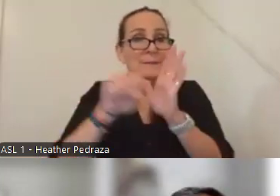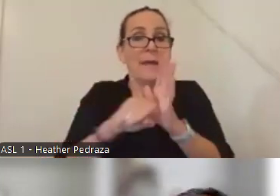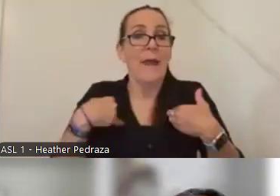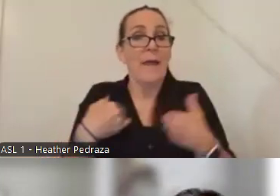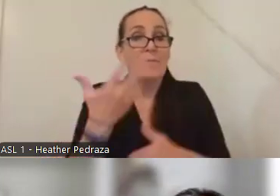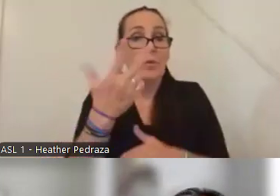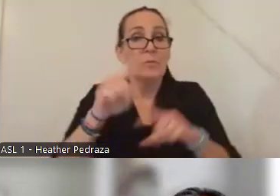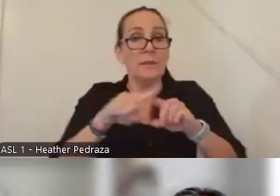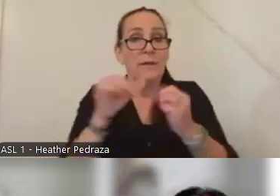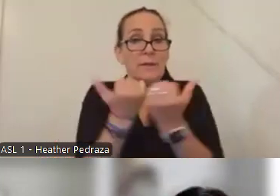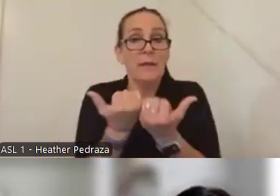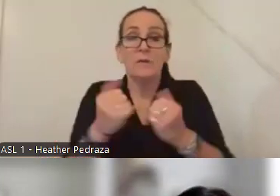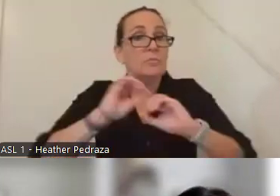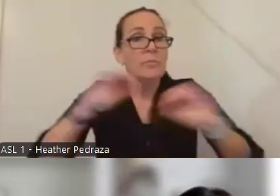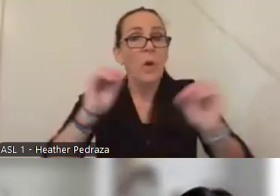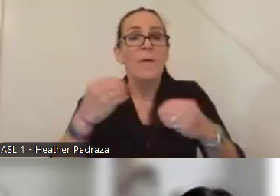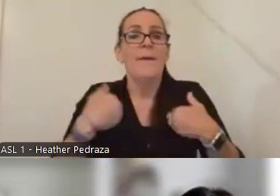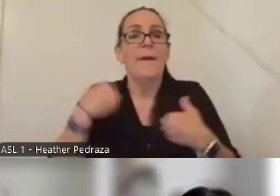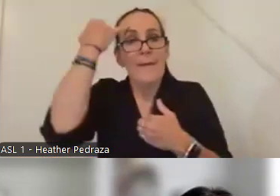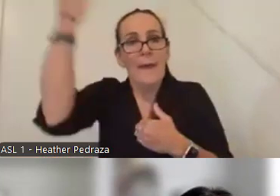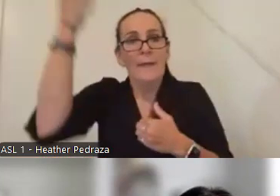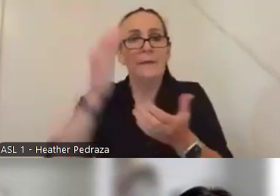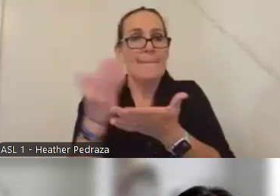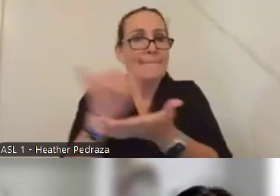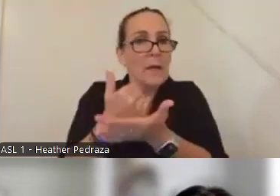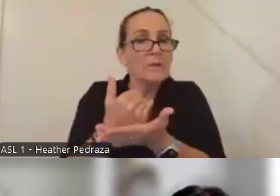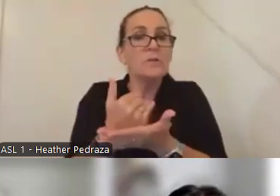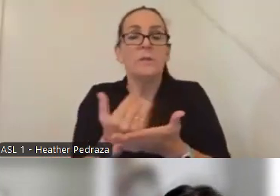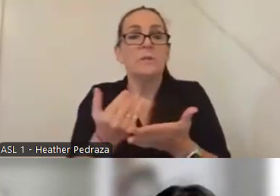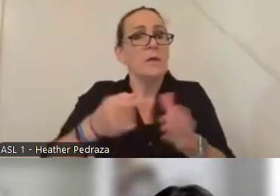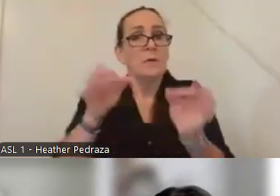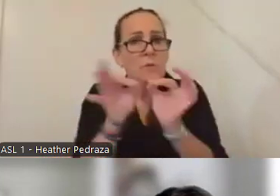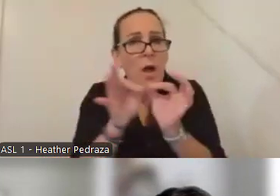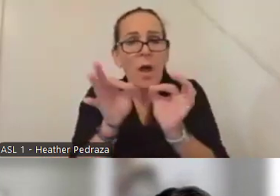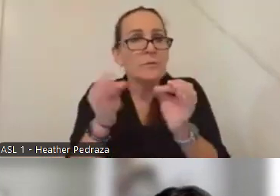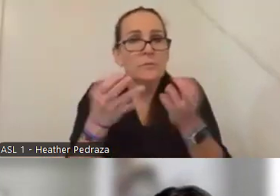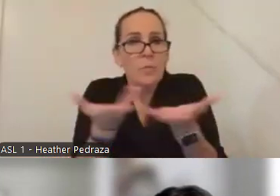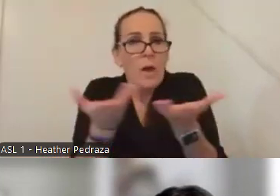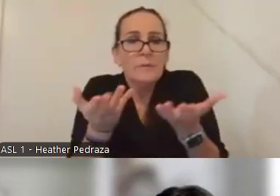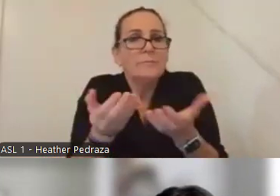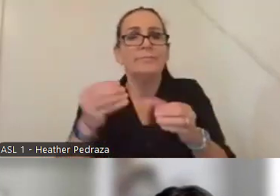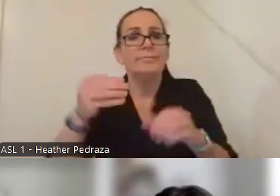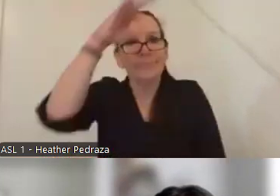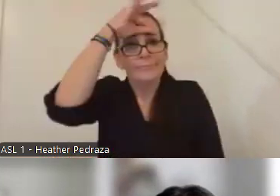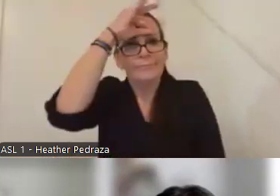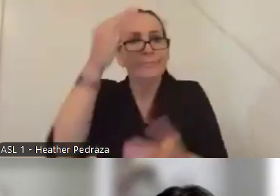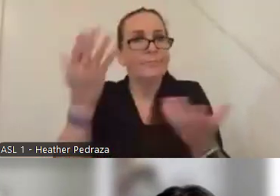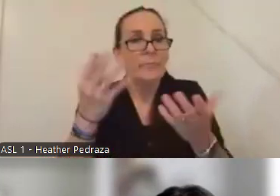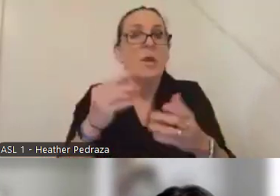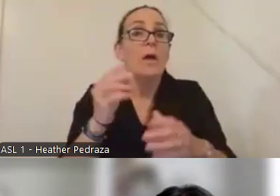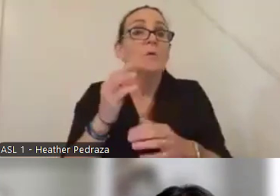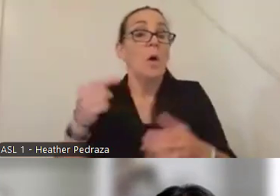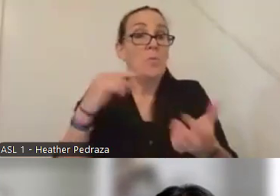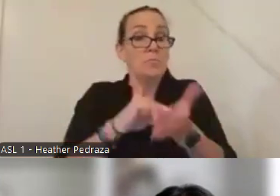a budget or an idea of what it costs to get people where they need to go when they need to get there. So to me, we can